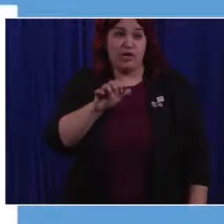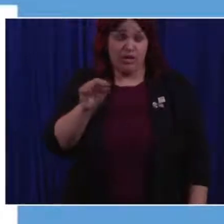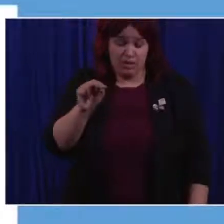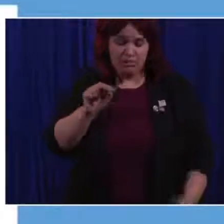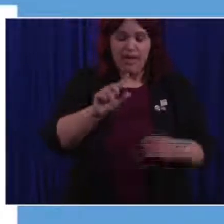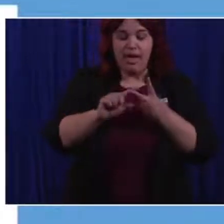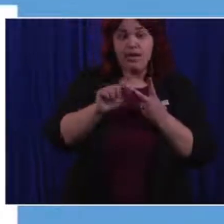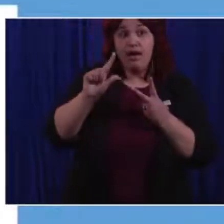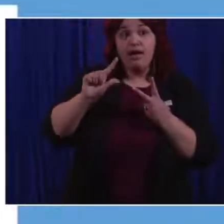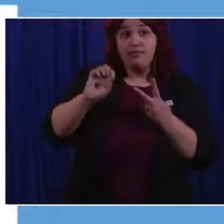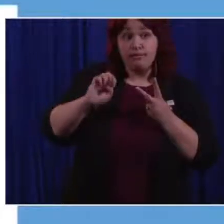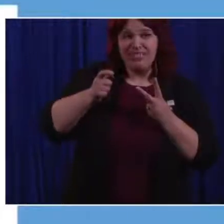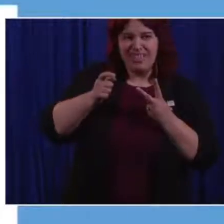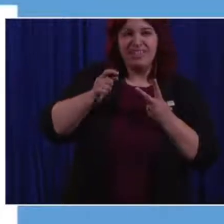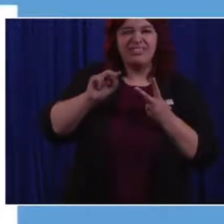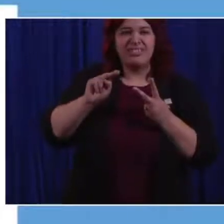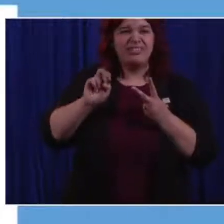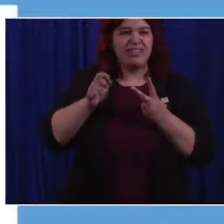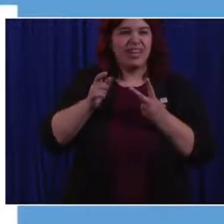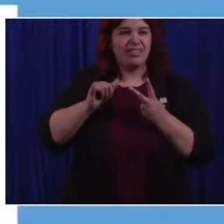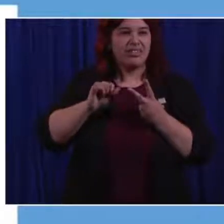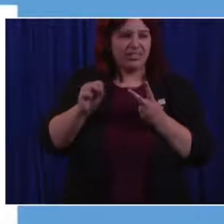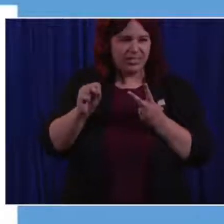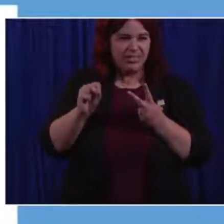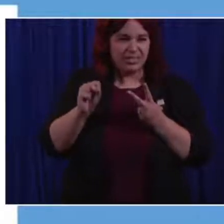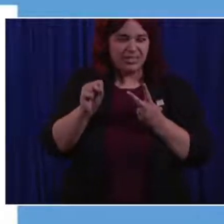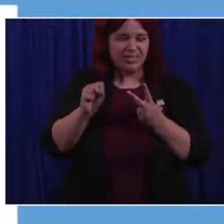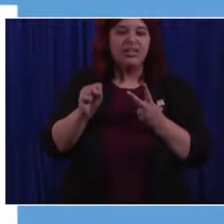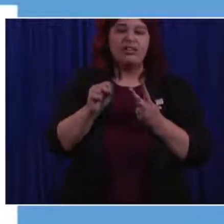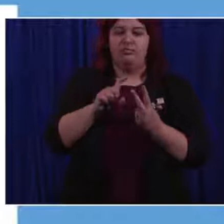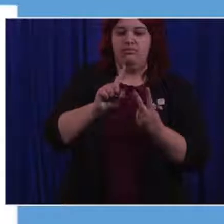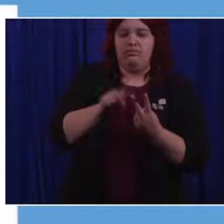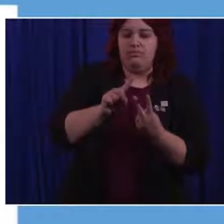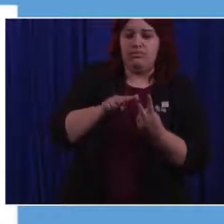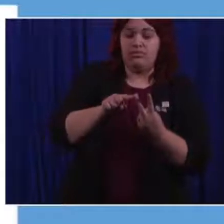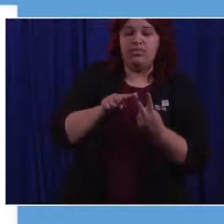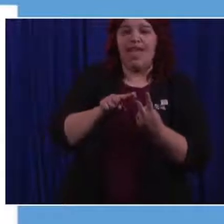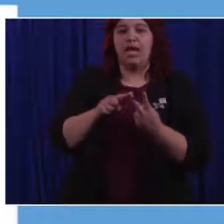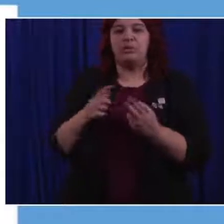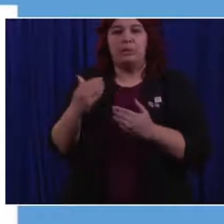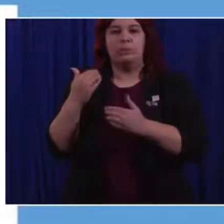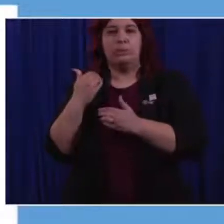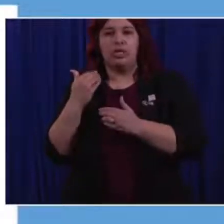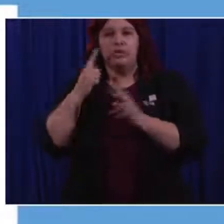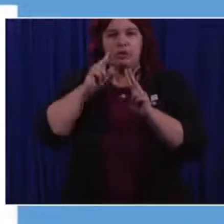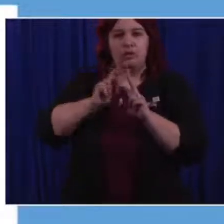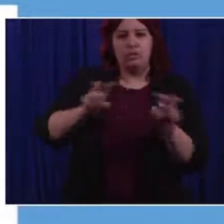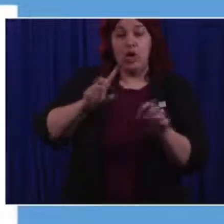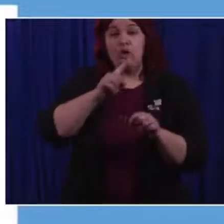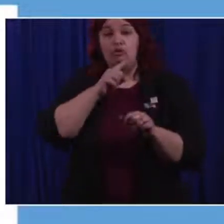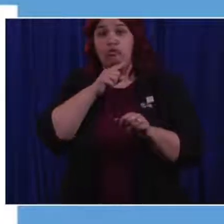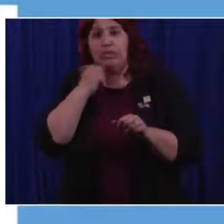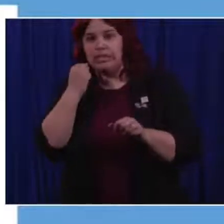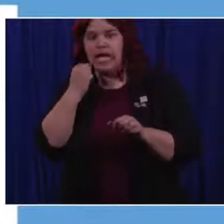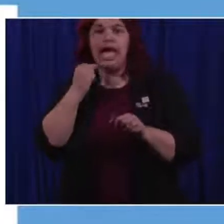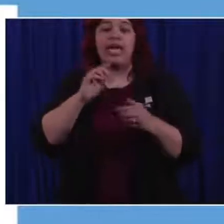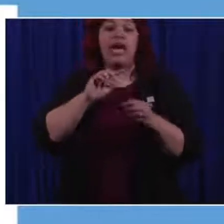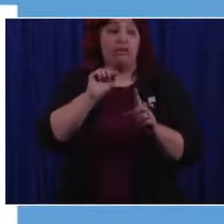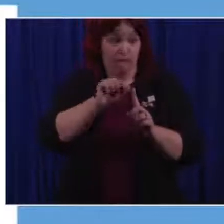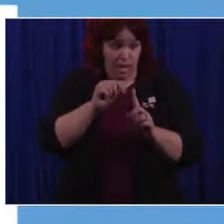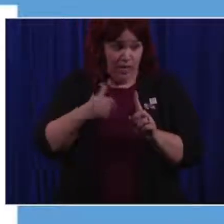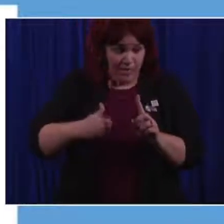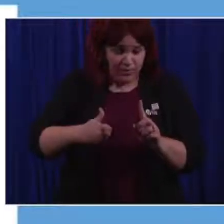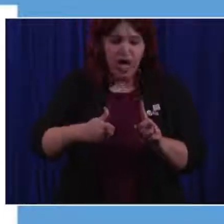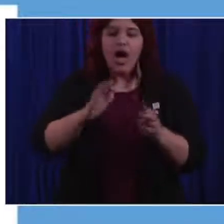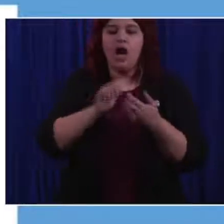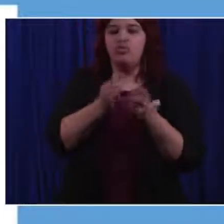LexisNexis, the risk solution side of that organization, to come in. We're very confident in a very short period of time that